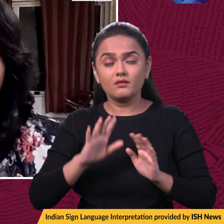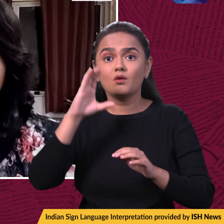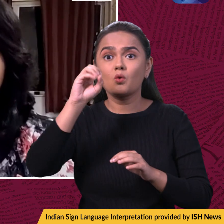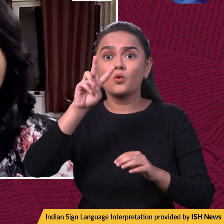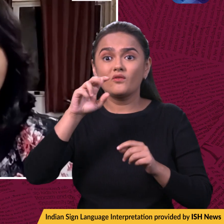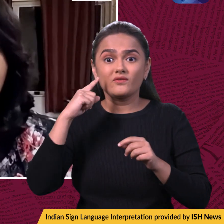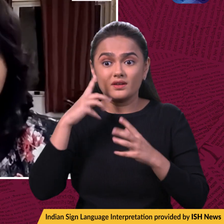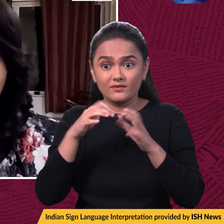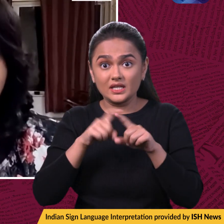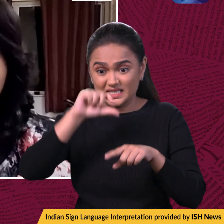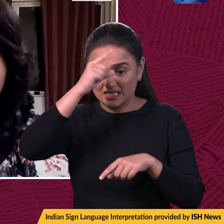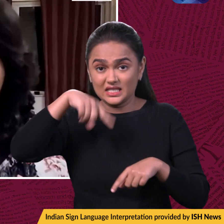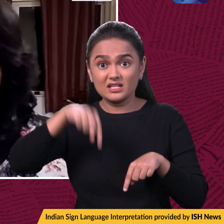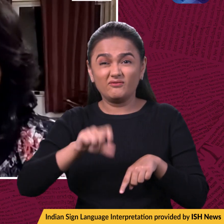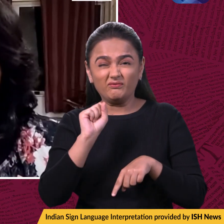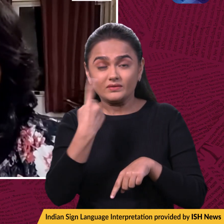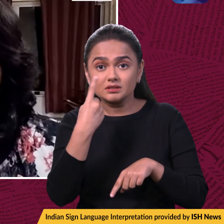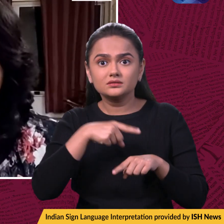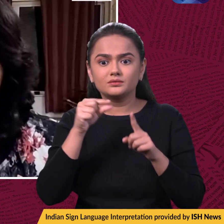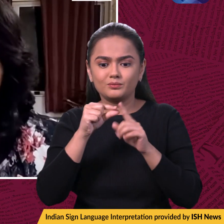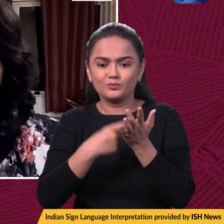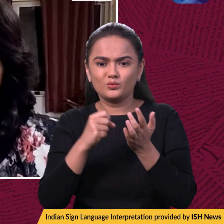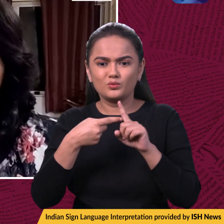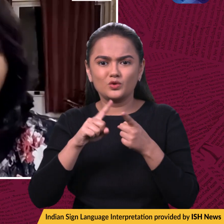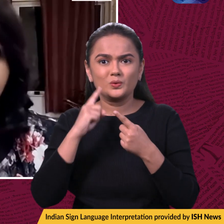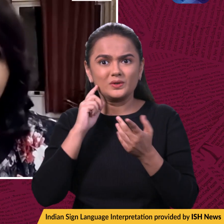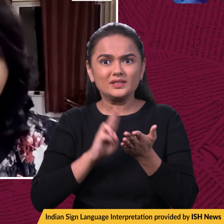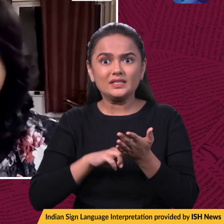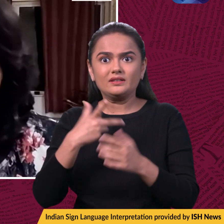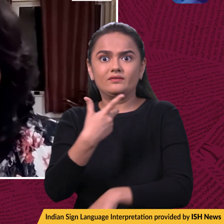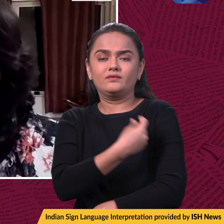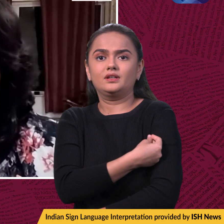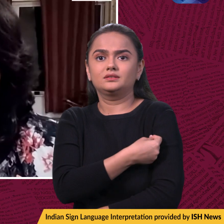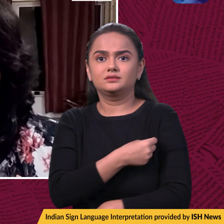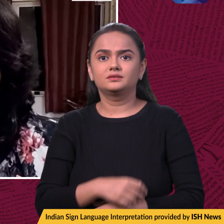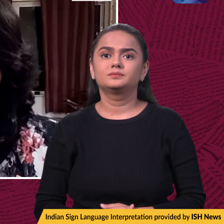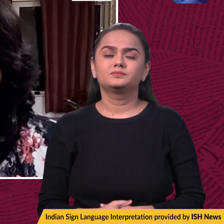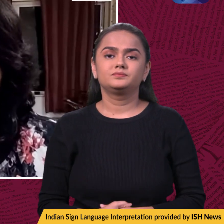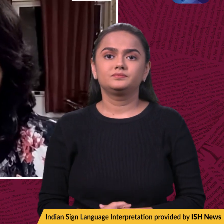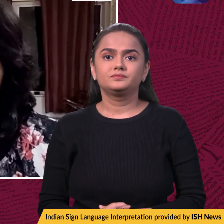India's first indigenously developed protein vaccine.